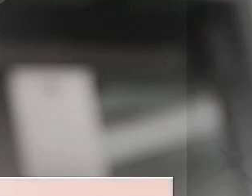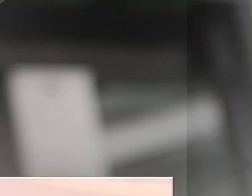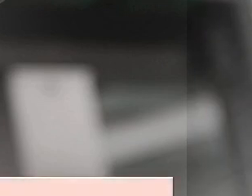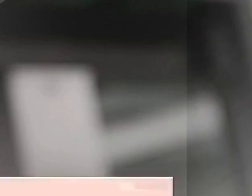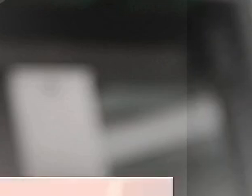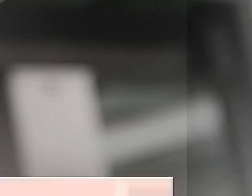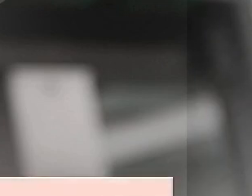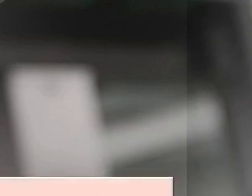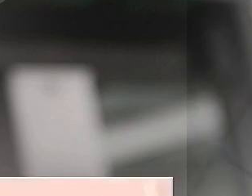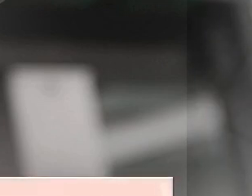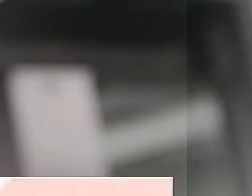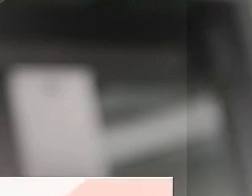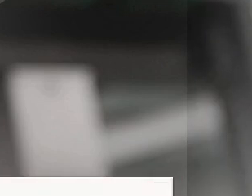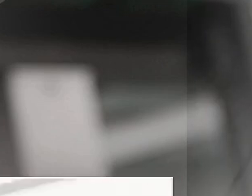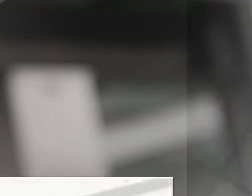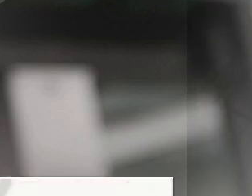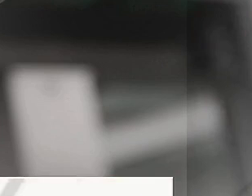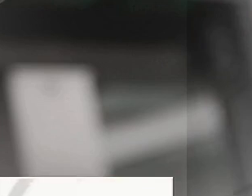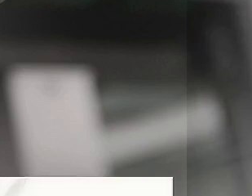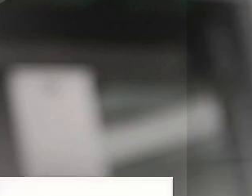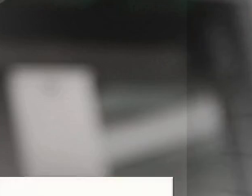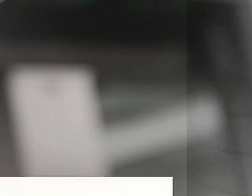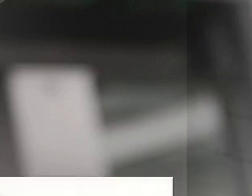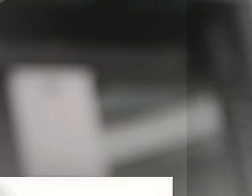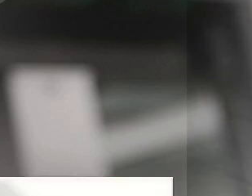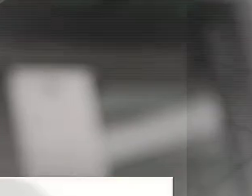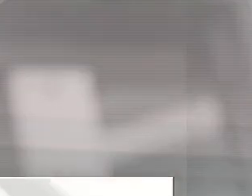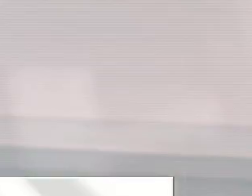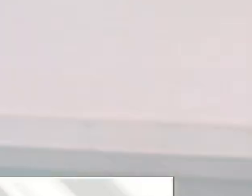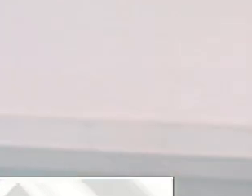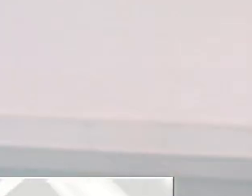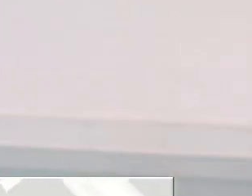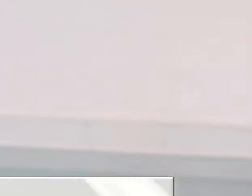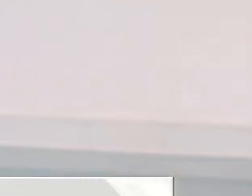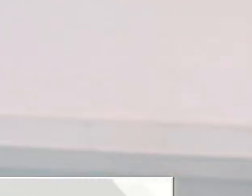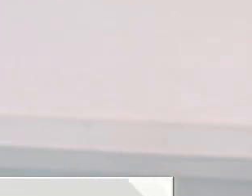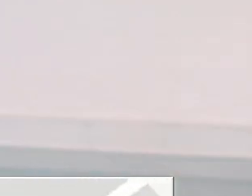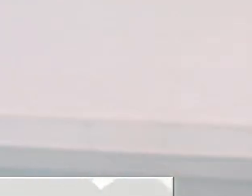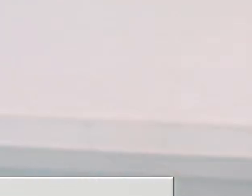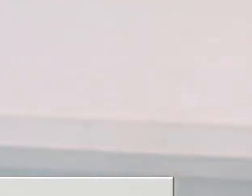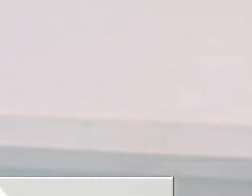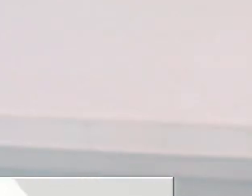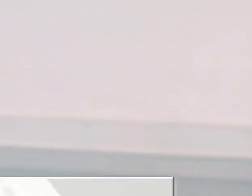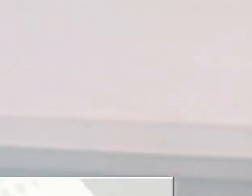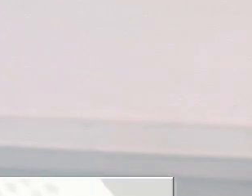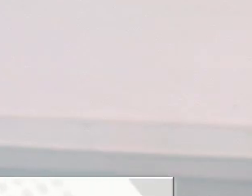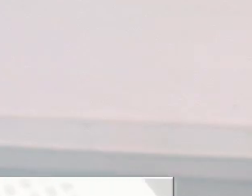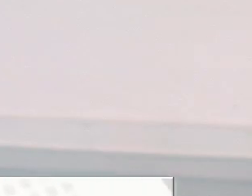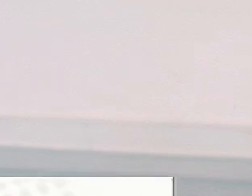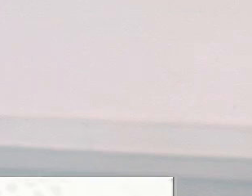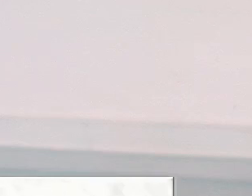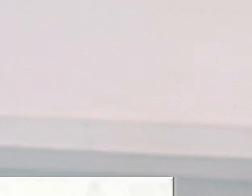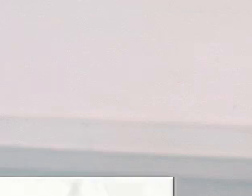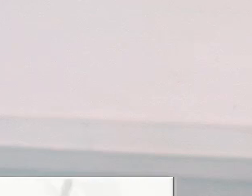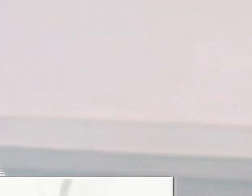223.29 shillings, and kerosene at 206.70 shillings. A CBK report this month had revealed a decrease in